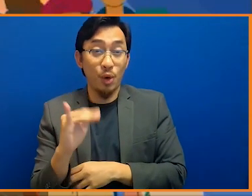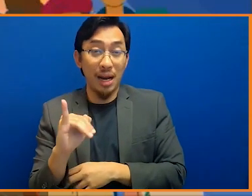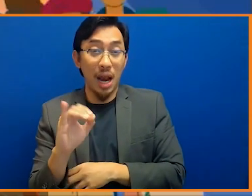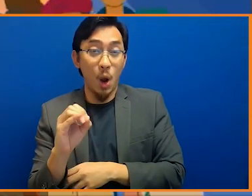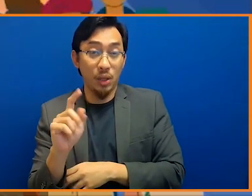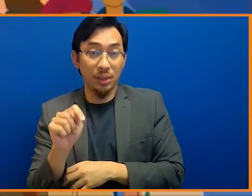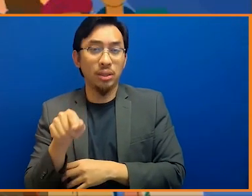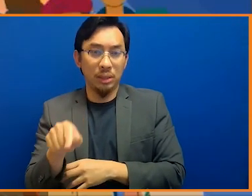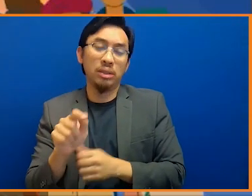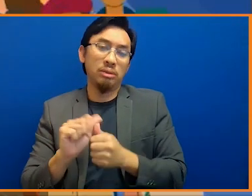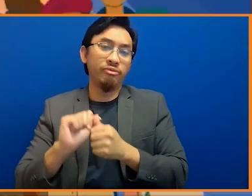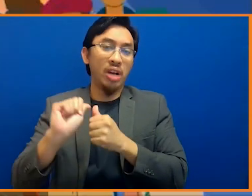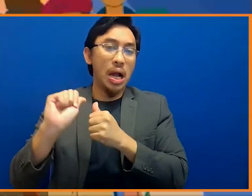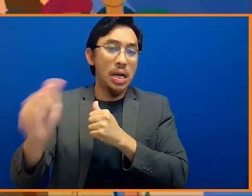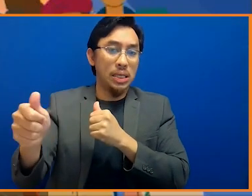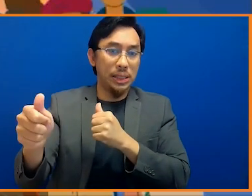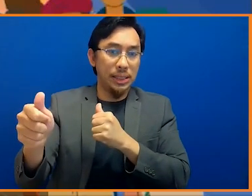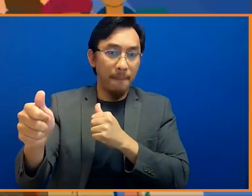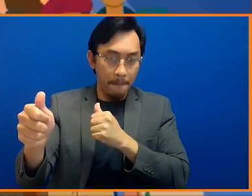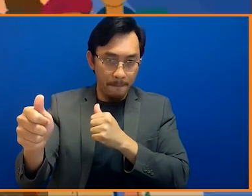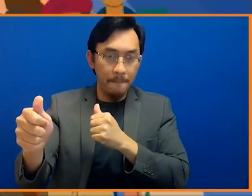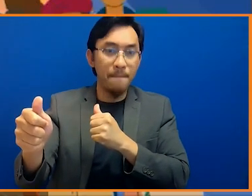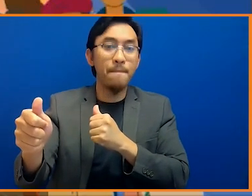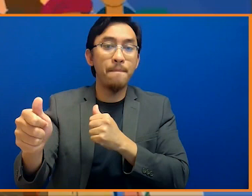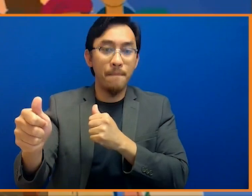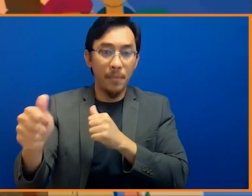IoT is considered as distant tsunami,